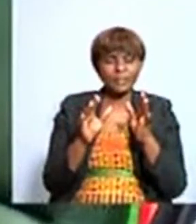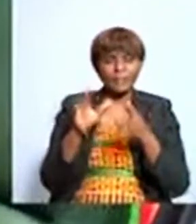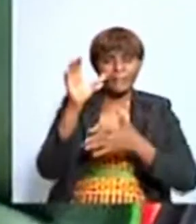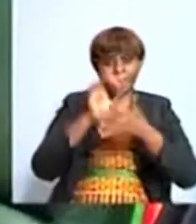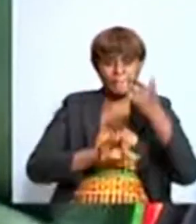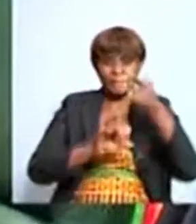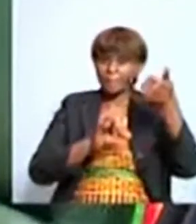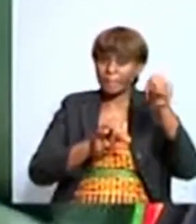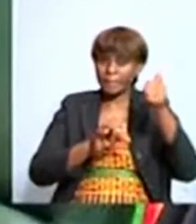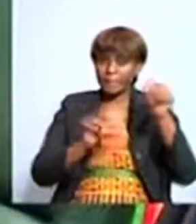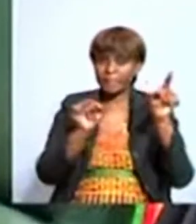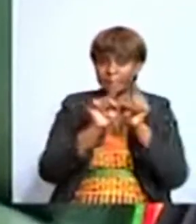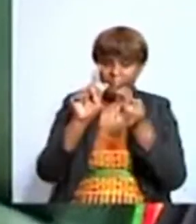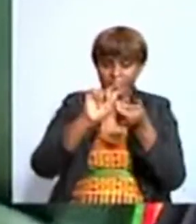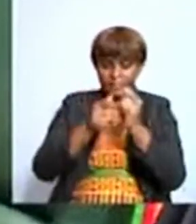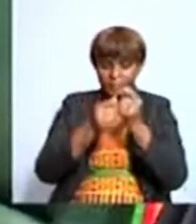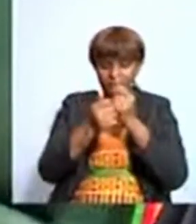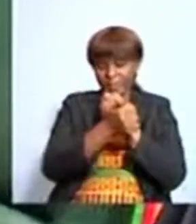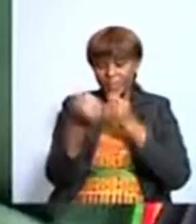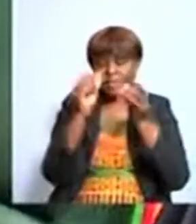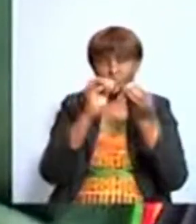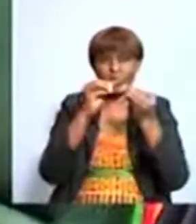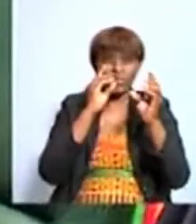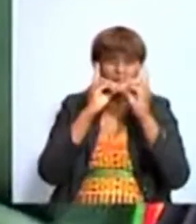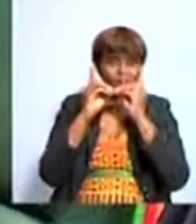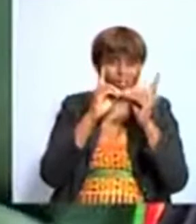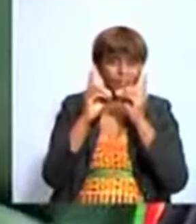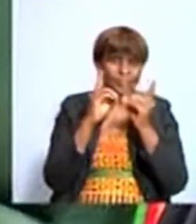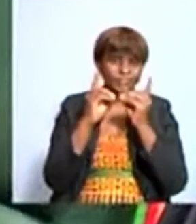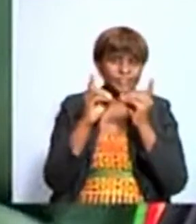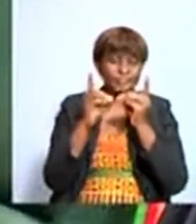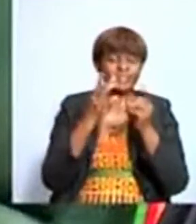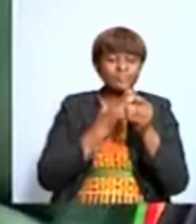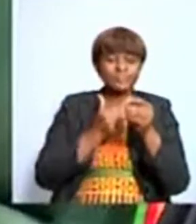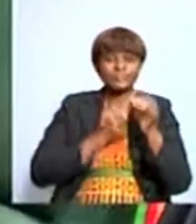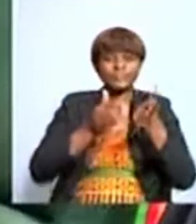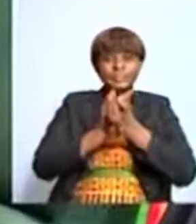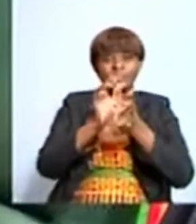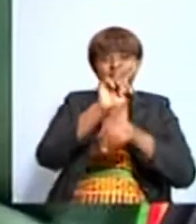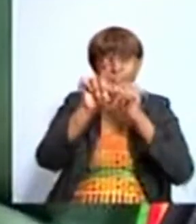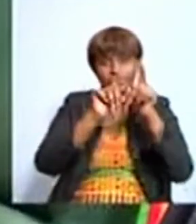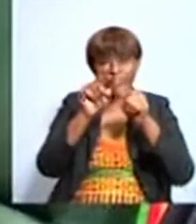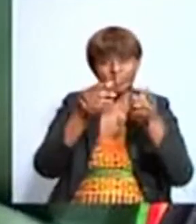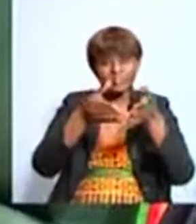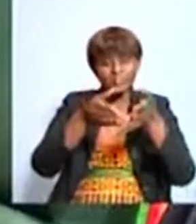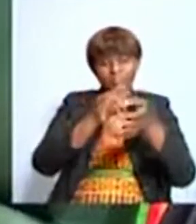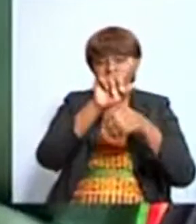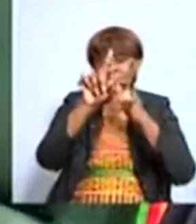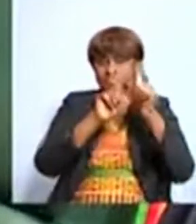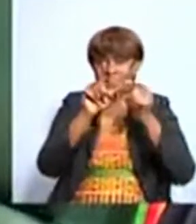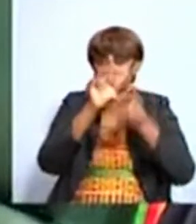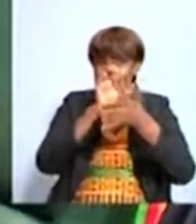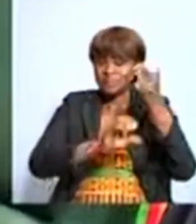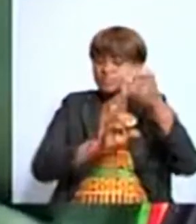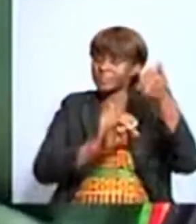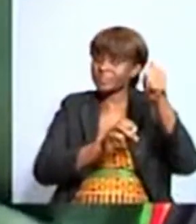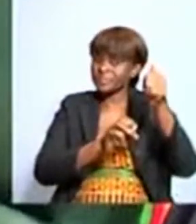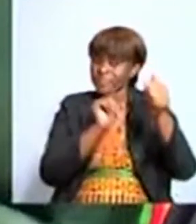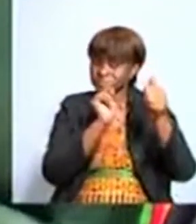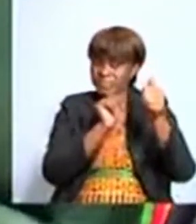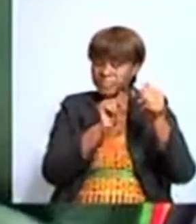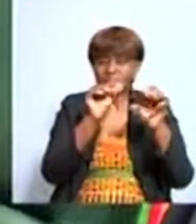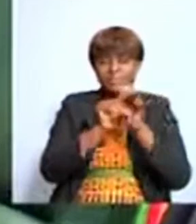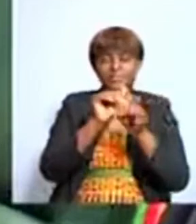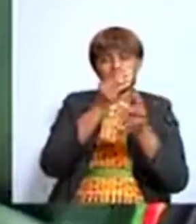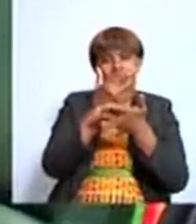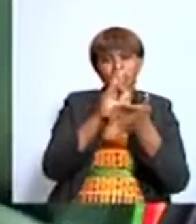Clause 10, as amended. Any further debate? I put the question. The question is that Clause 10, as amended, stands part